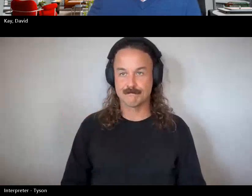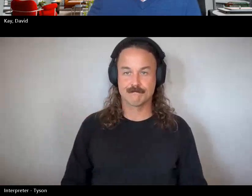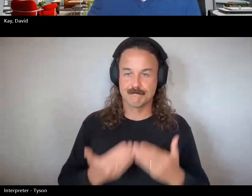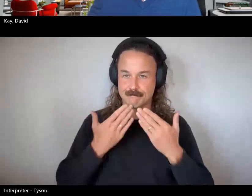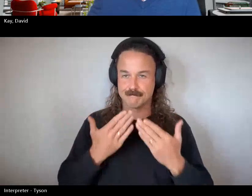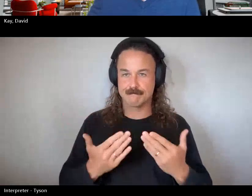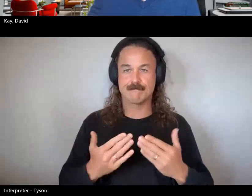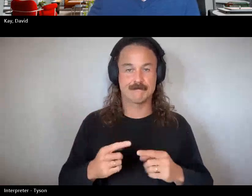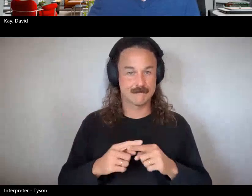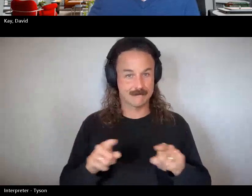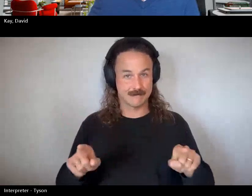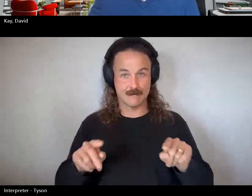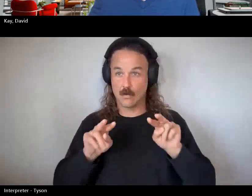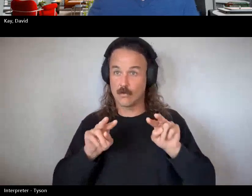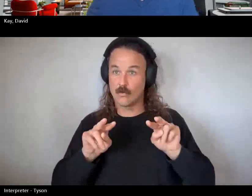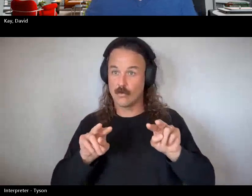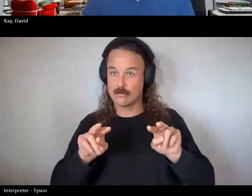what comes.